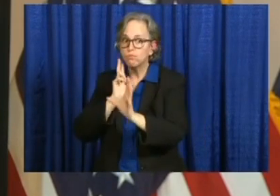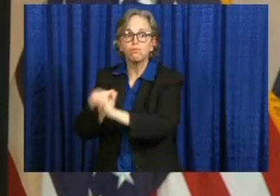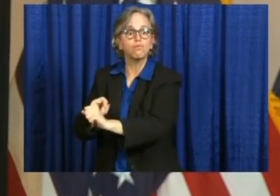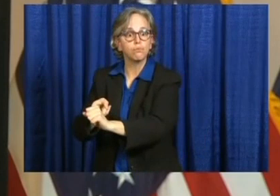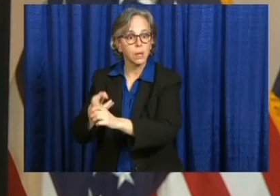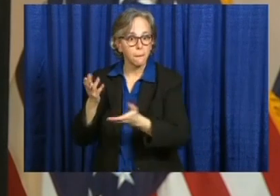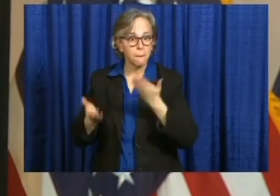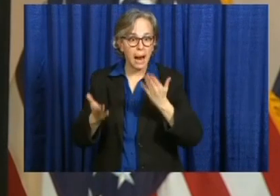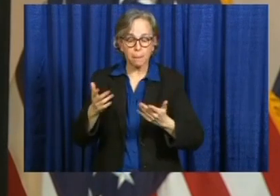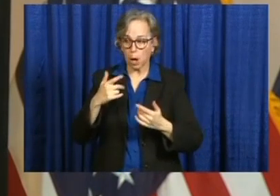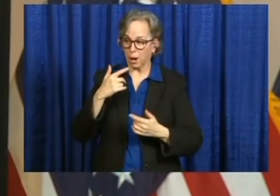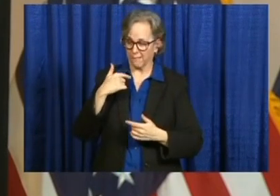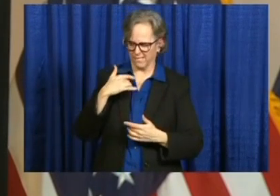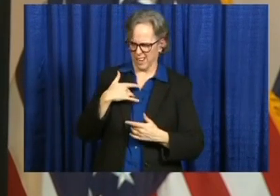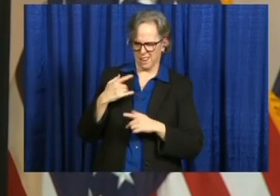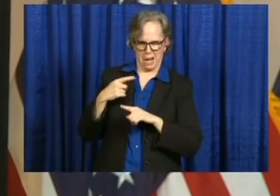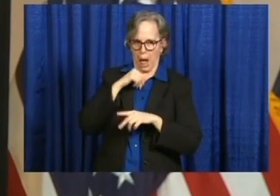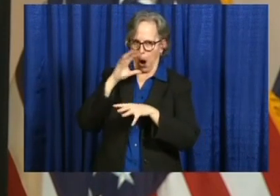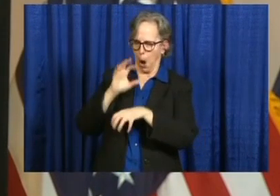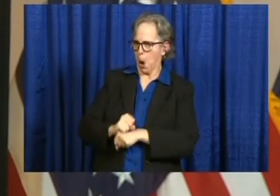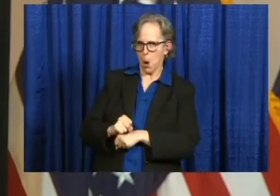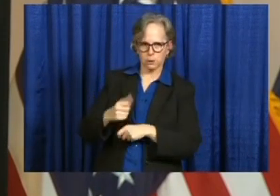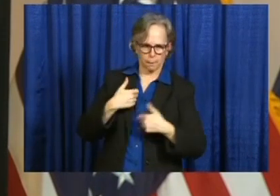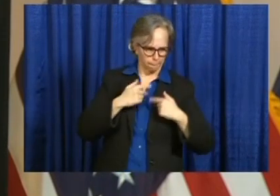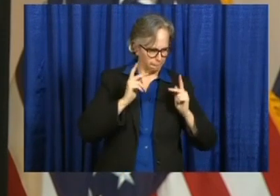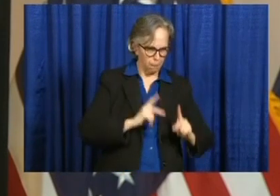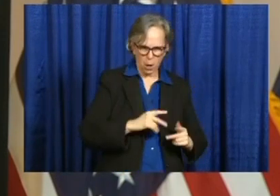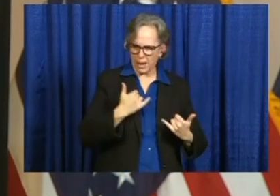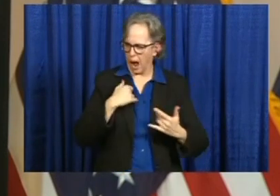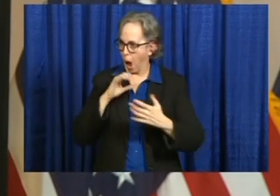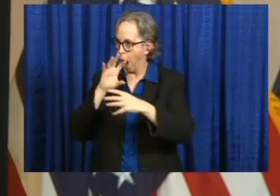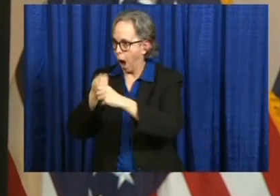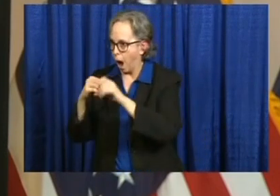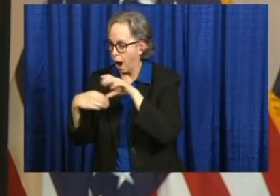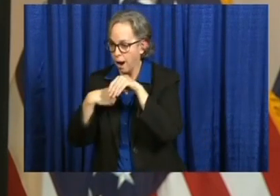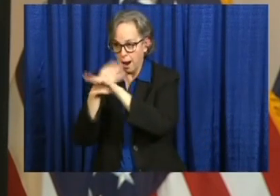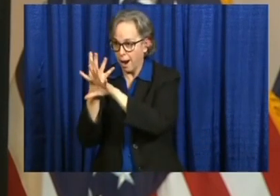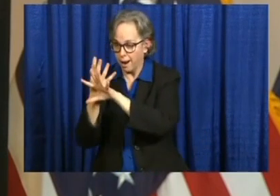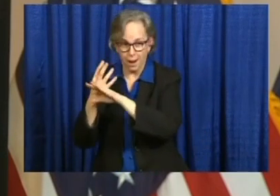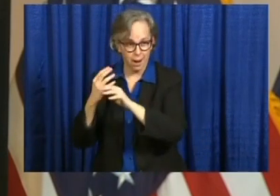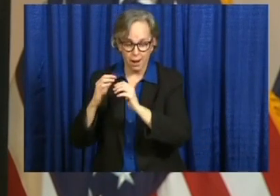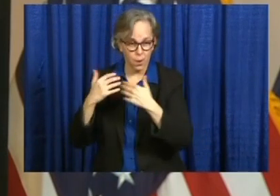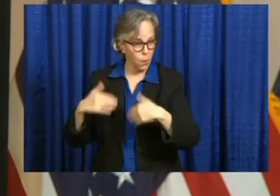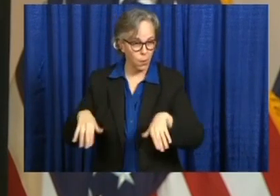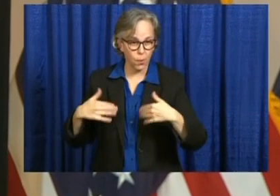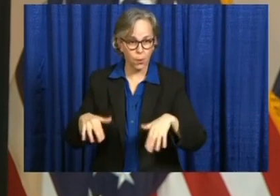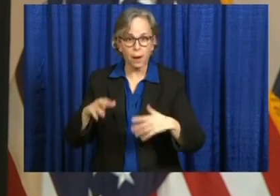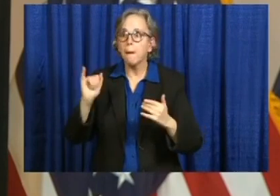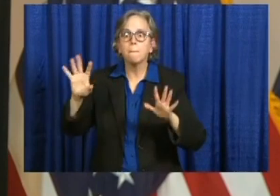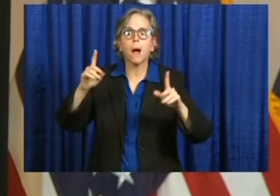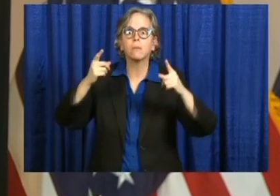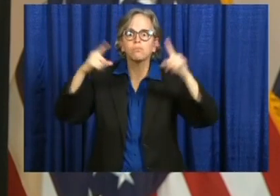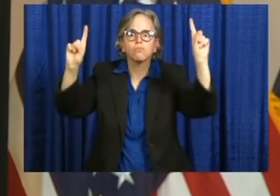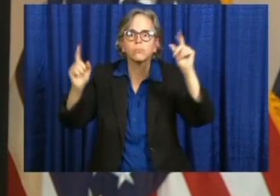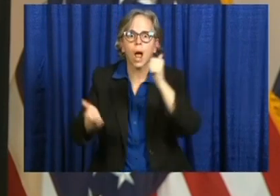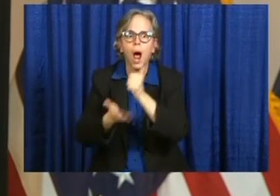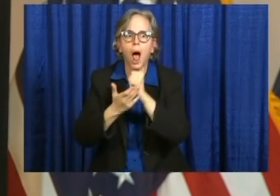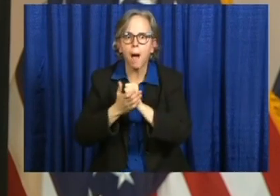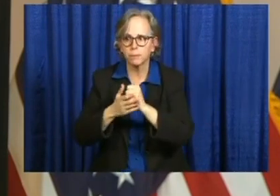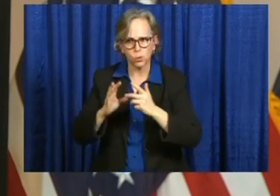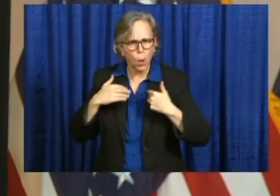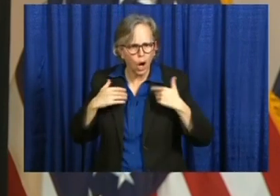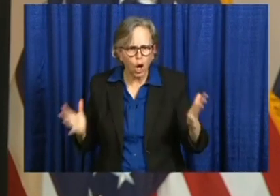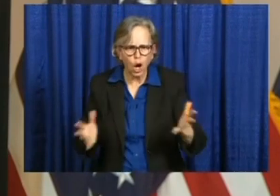to and seeing people in person and getting that support, but they are effective and we urge you to use them. Ohio